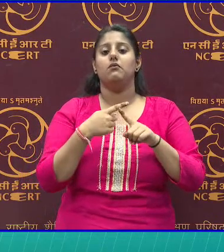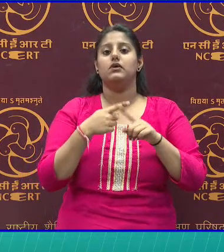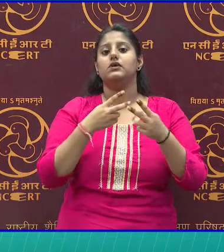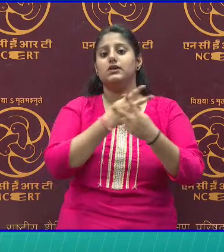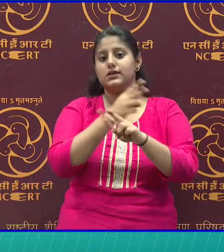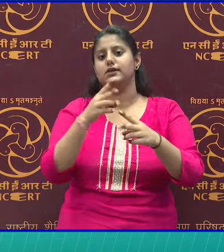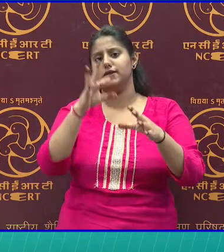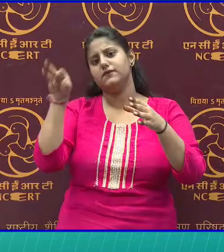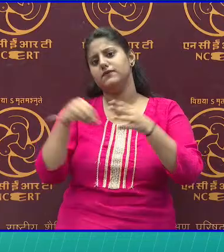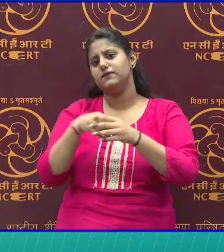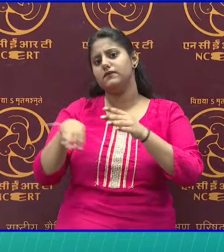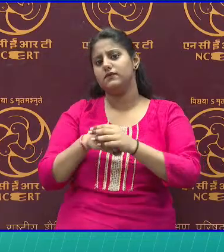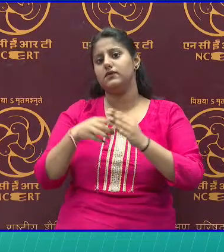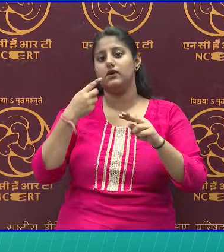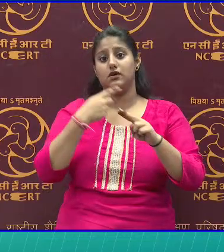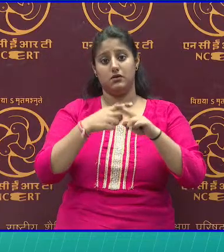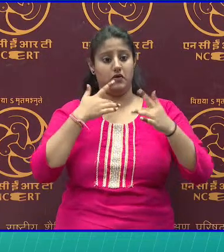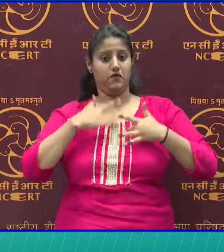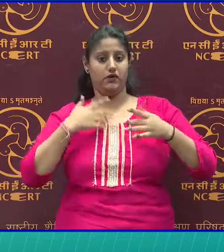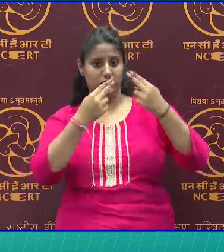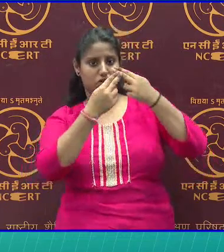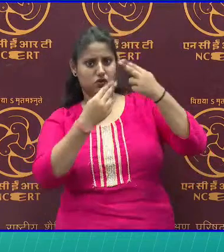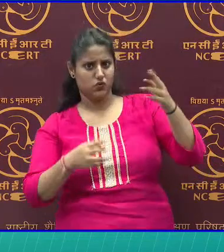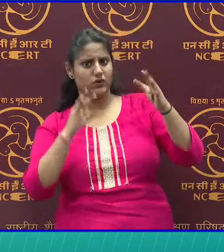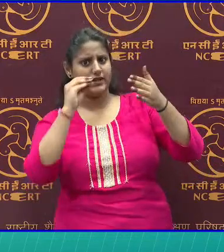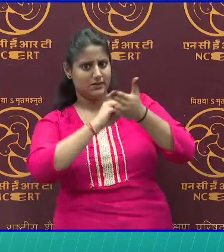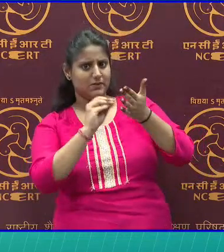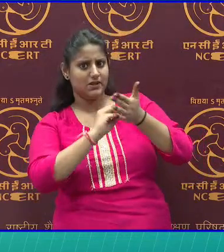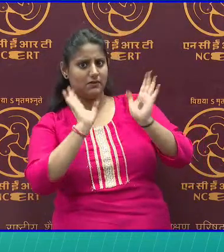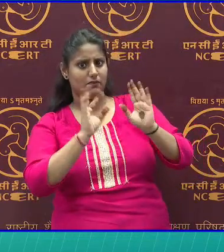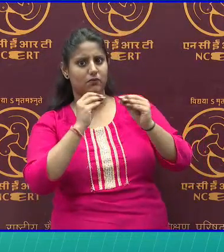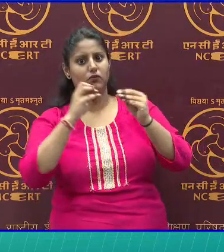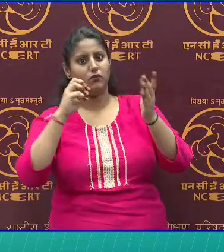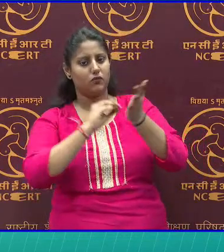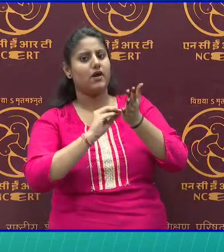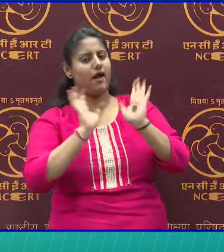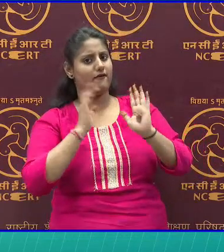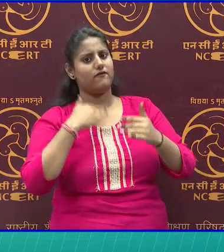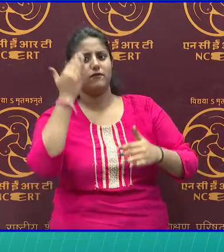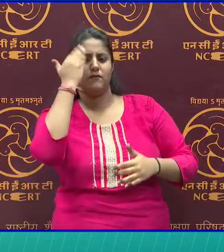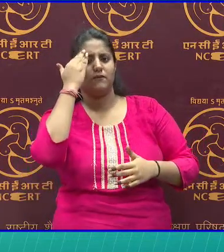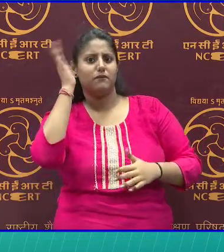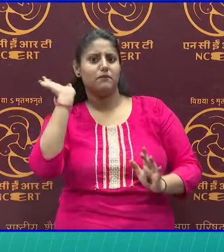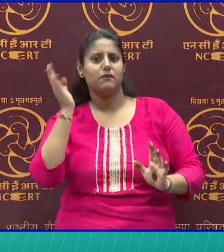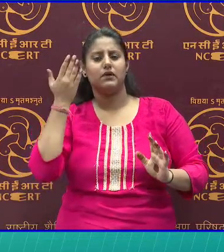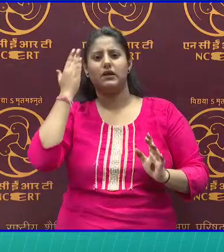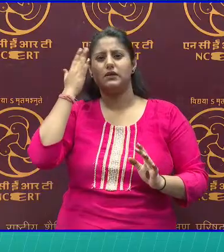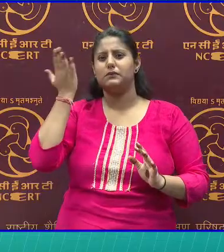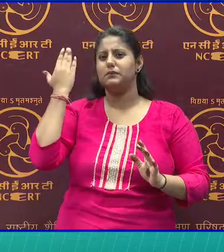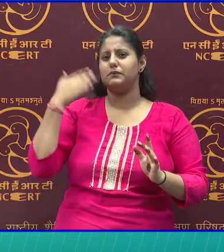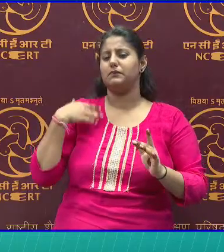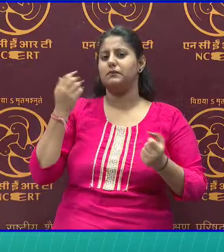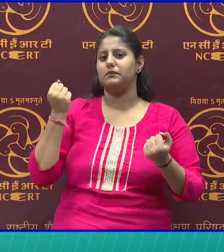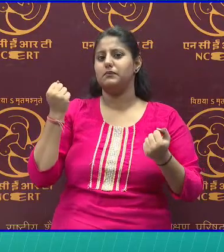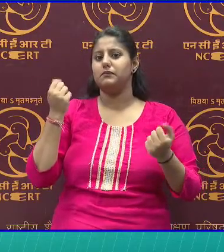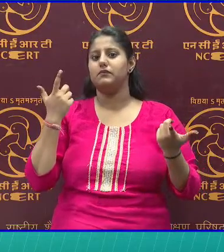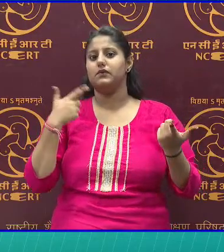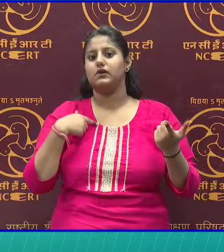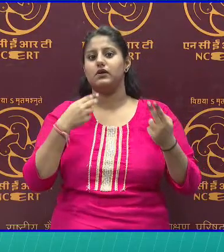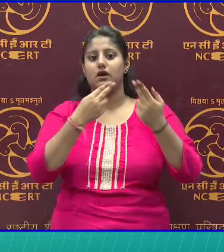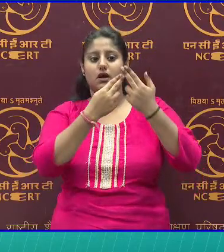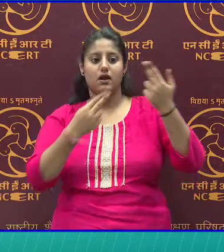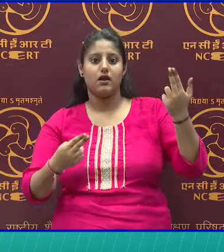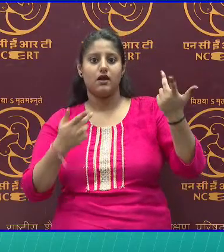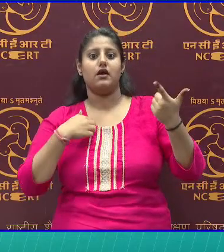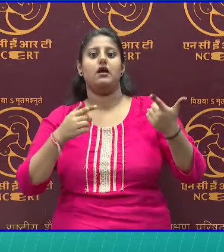there are discussed. also interesting stories interwoven into the whole book. Yes. And I remember there's this story of cleaning